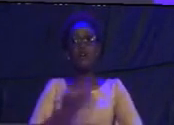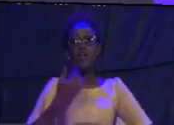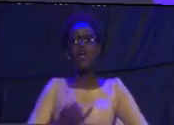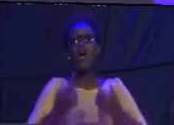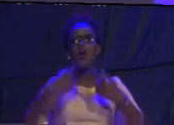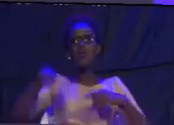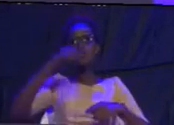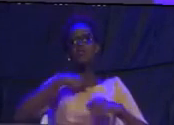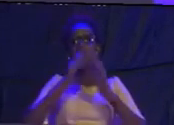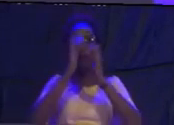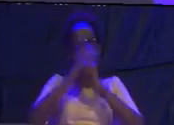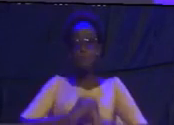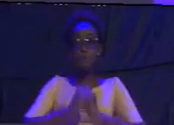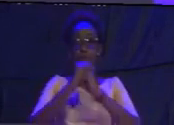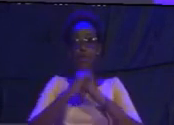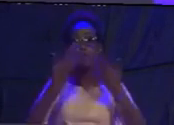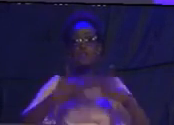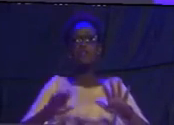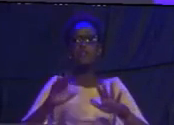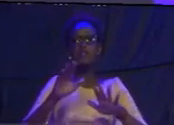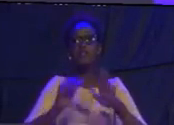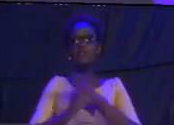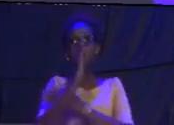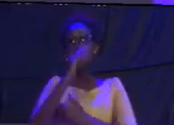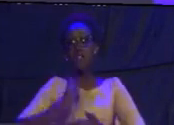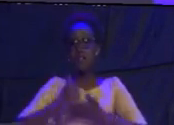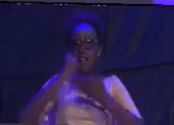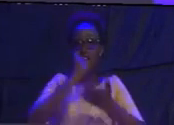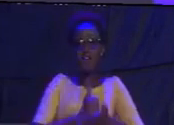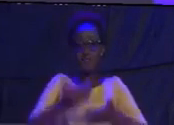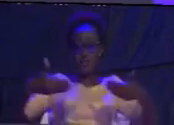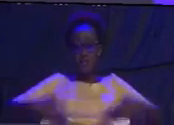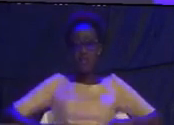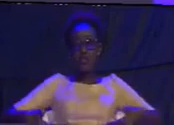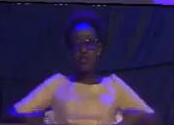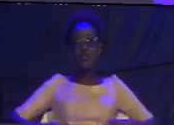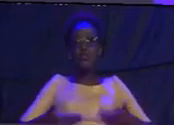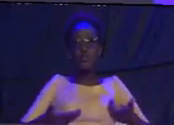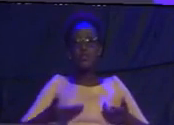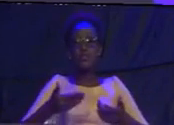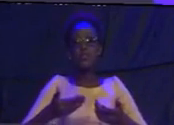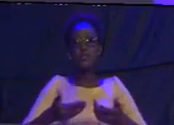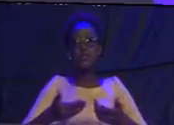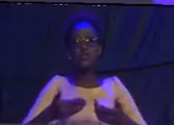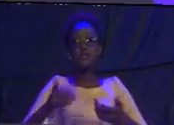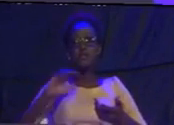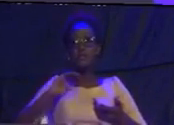isengesho ryacu n'Imana ihagurutse abasore n'inkumi. It is our prayer that God may raise young men and young